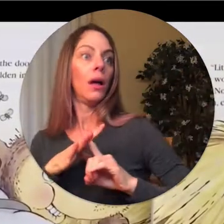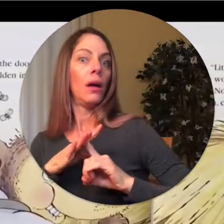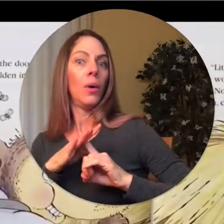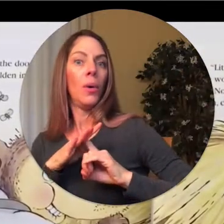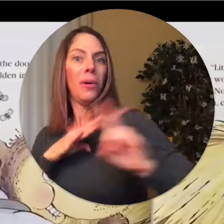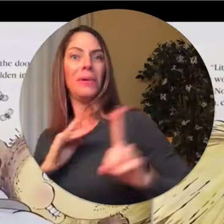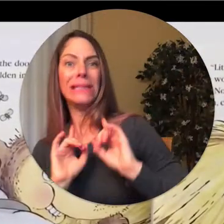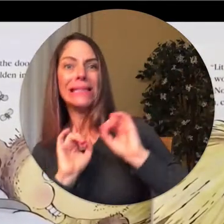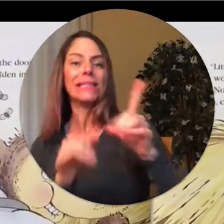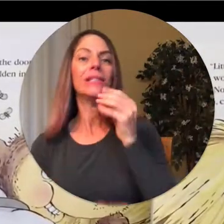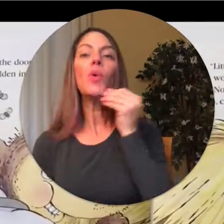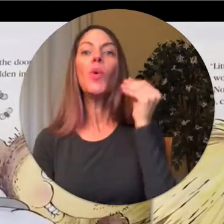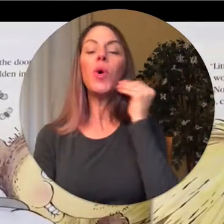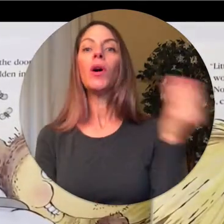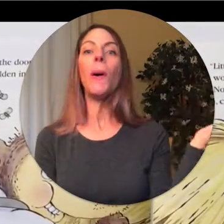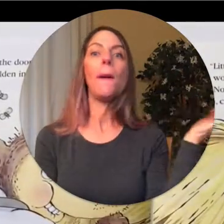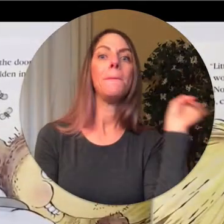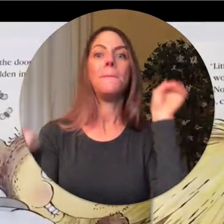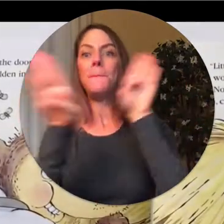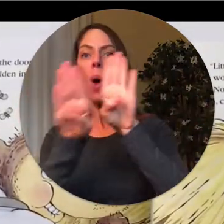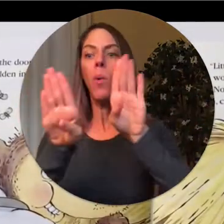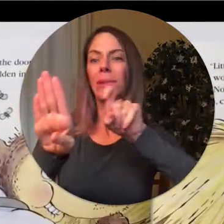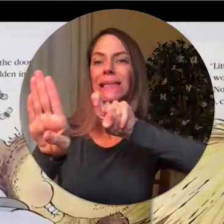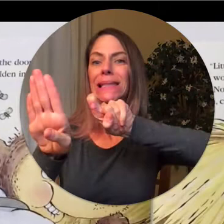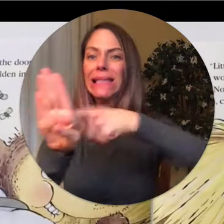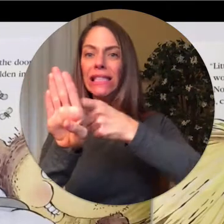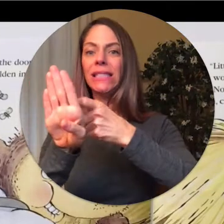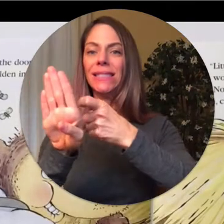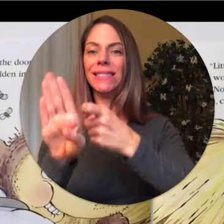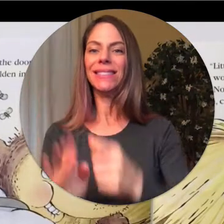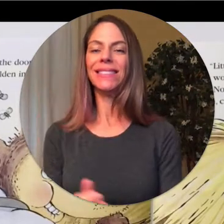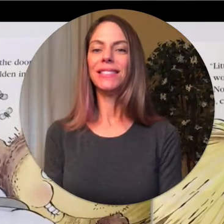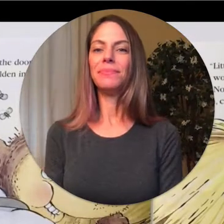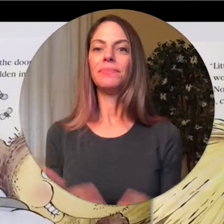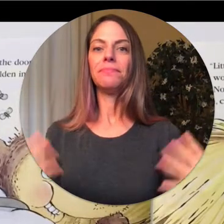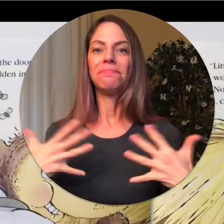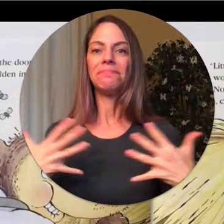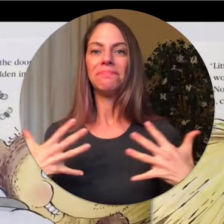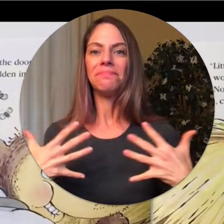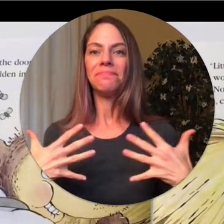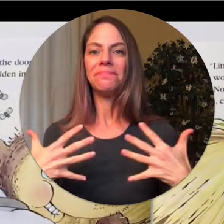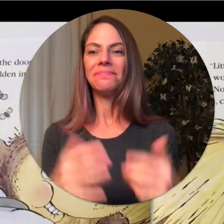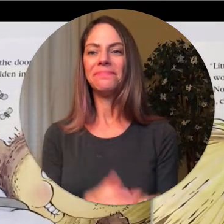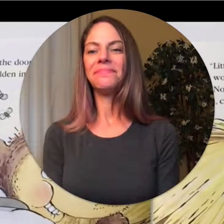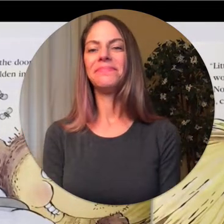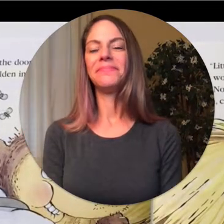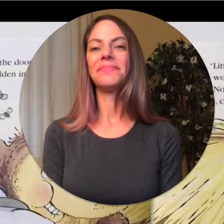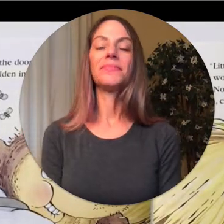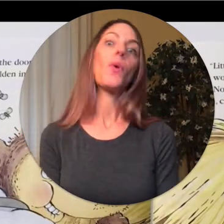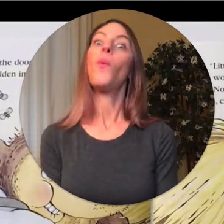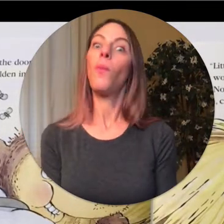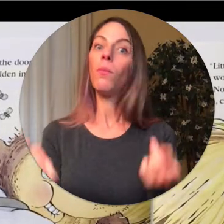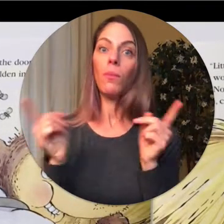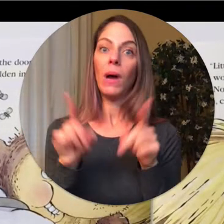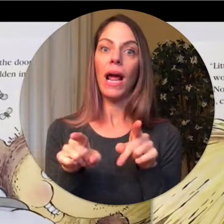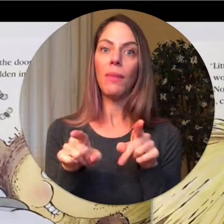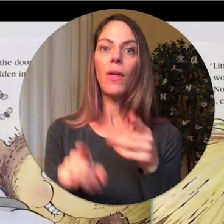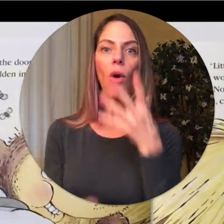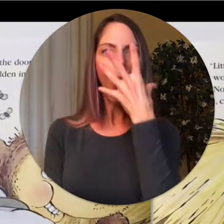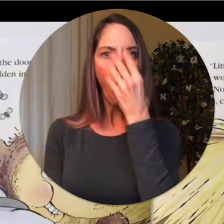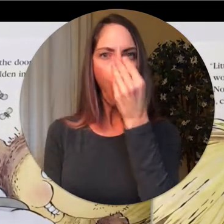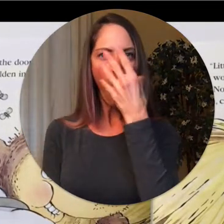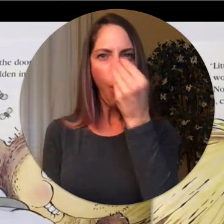Soon, the wolf appeared at the door of the first little pig's house. The straw house shone golden in the